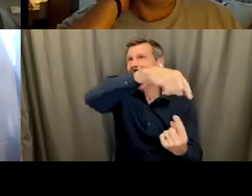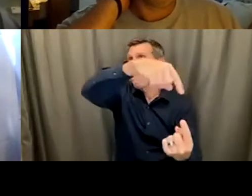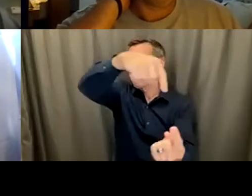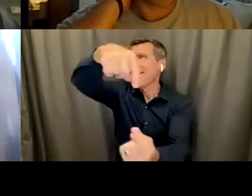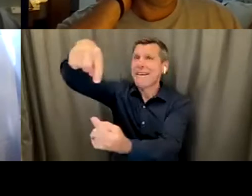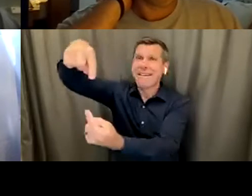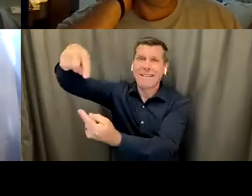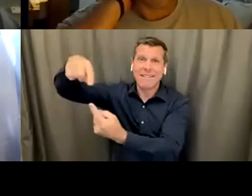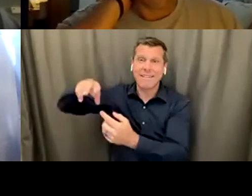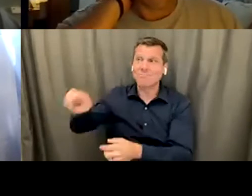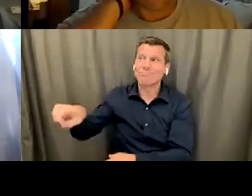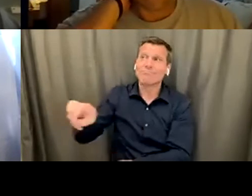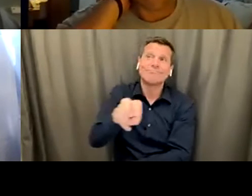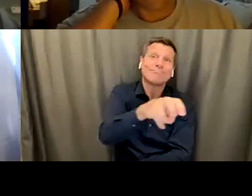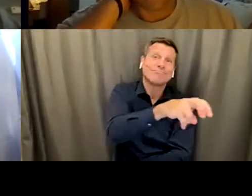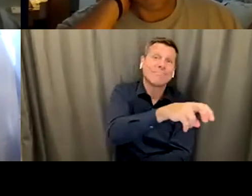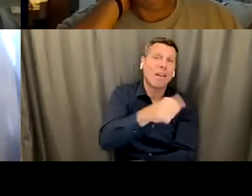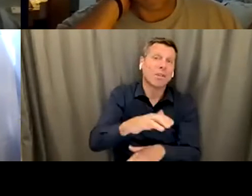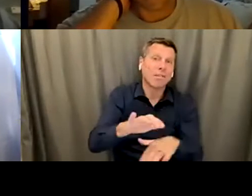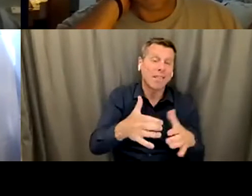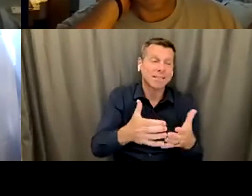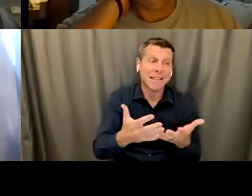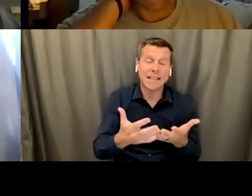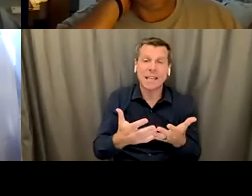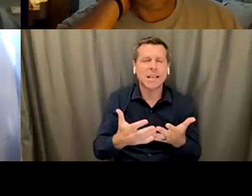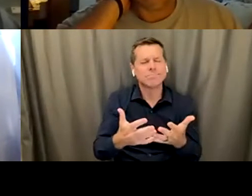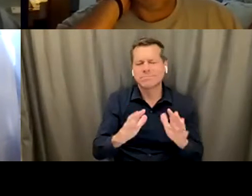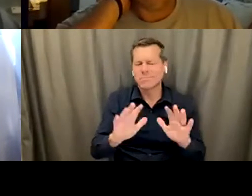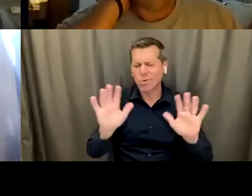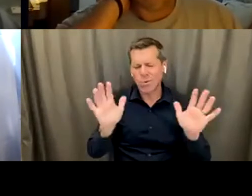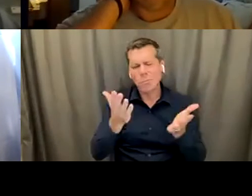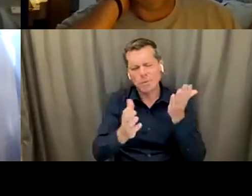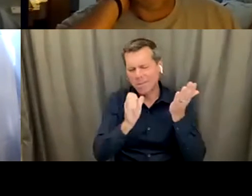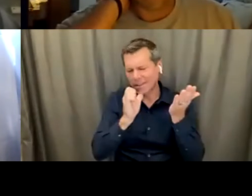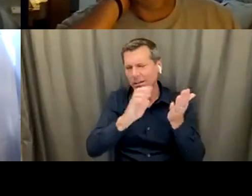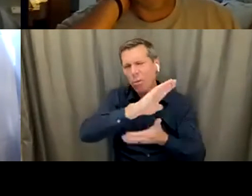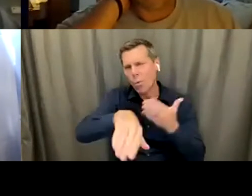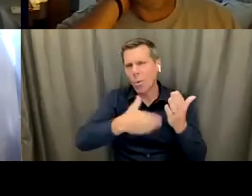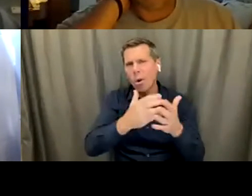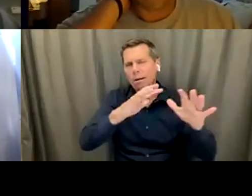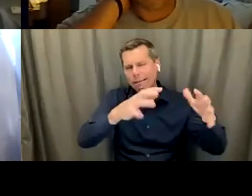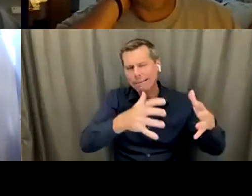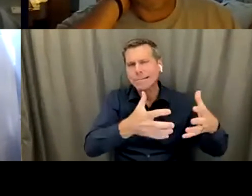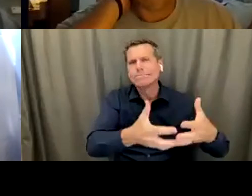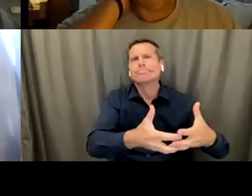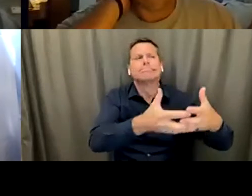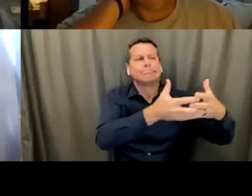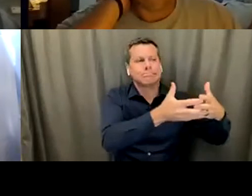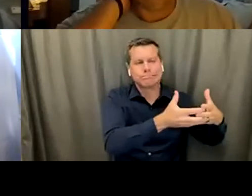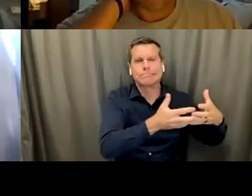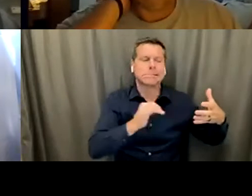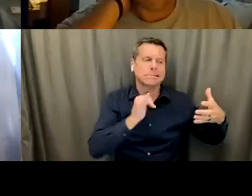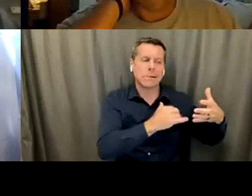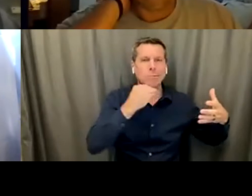And so the answer is no. We probably would not quarantine the entire class. It would just be those people that were within direct